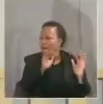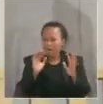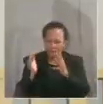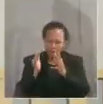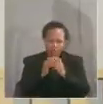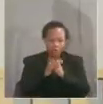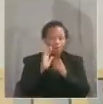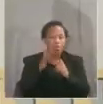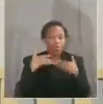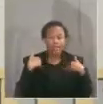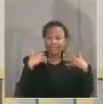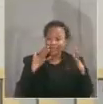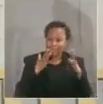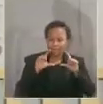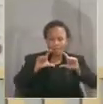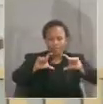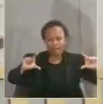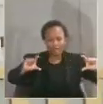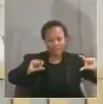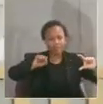begin now at paragraph 35.